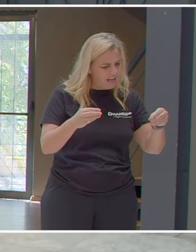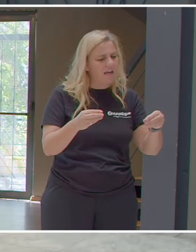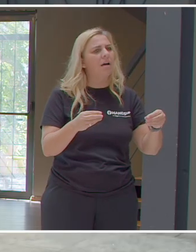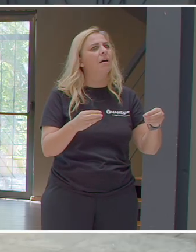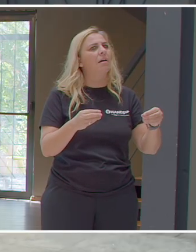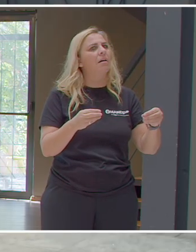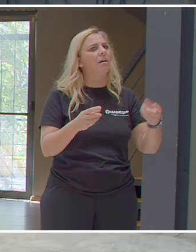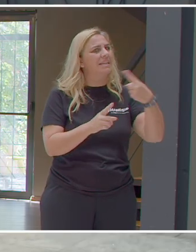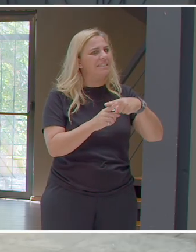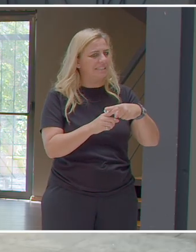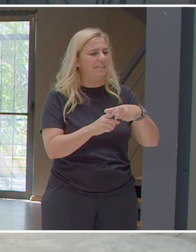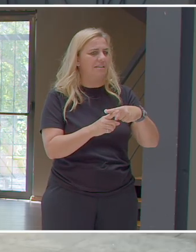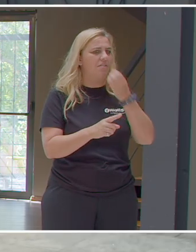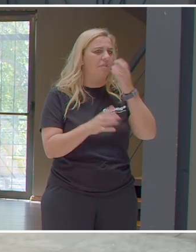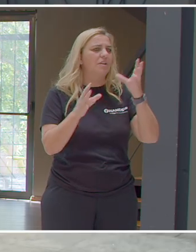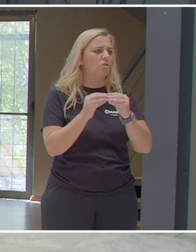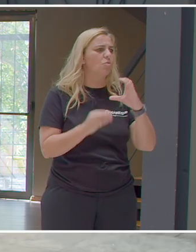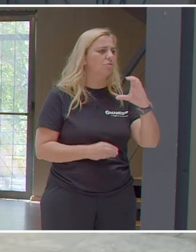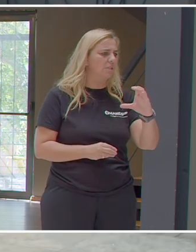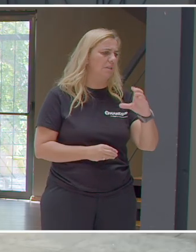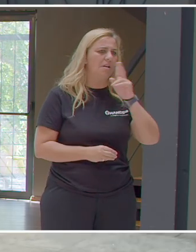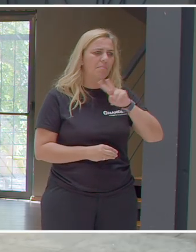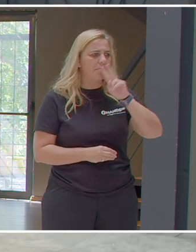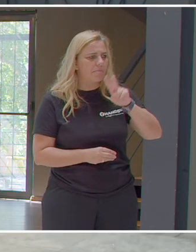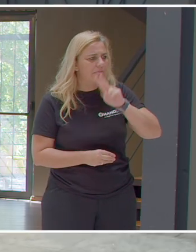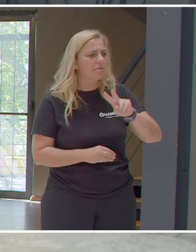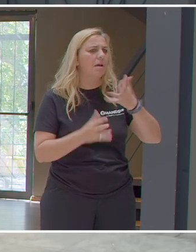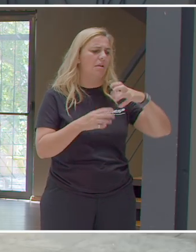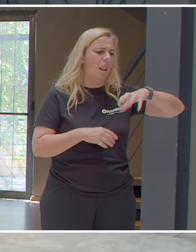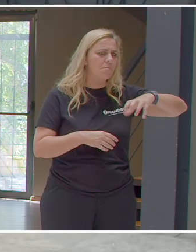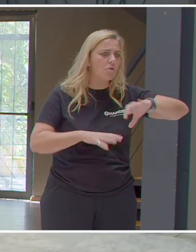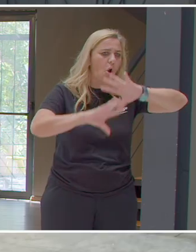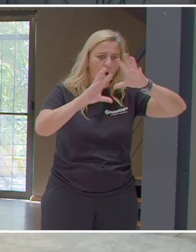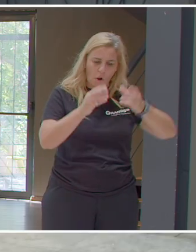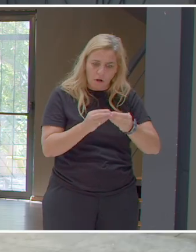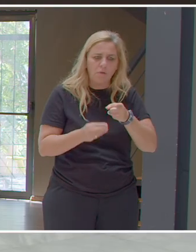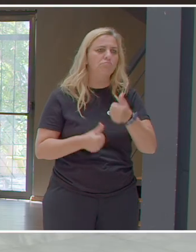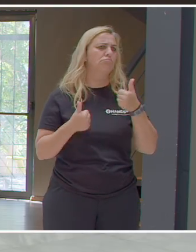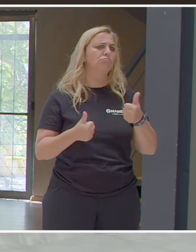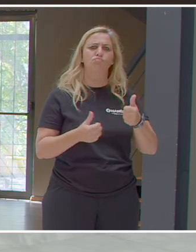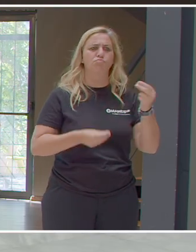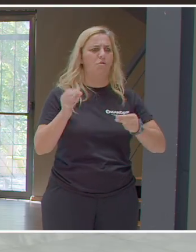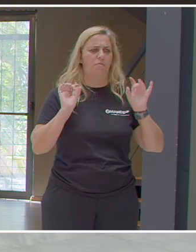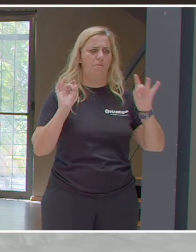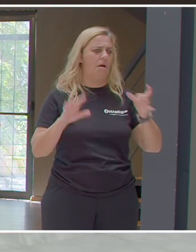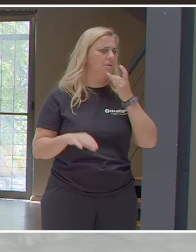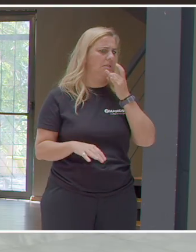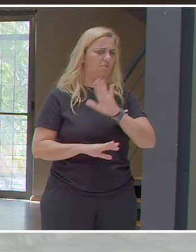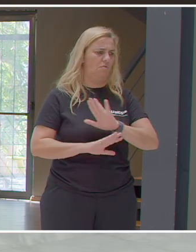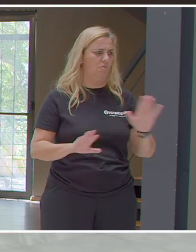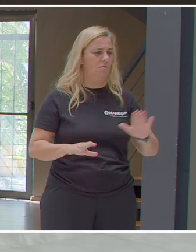with vitamin C-rich foods like bell peppers or citrus for better absorption, you're good. I